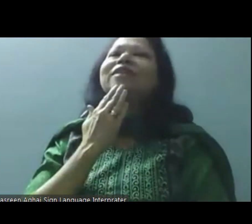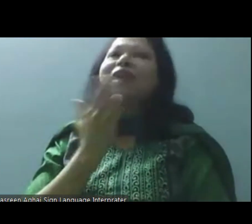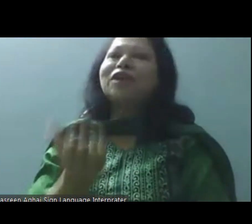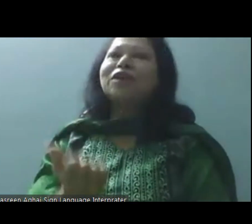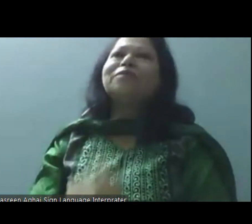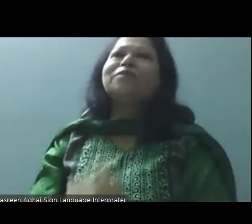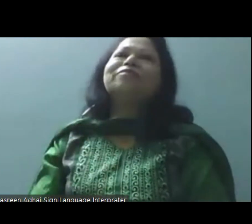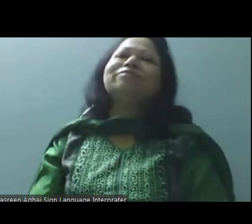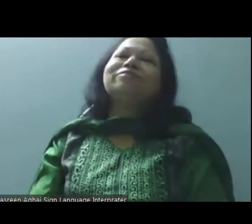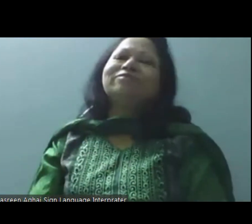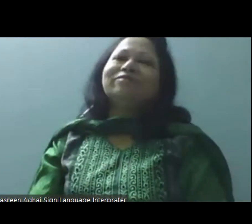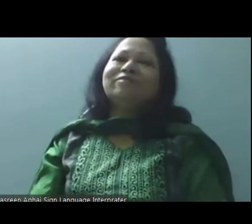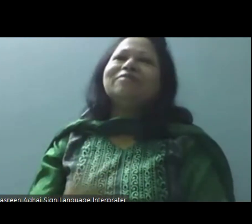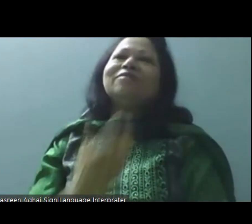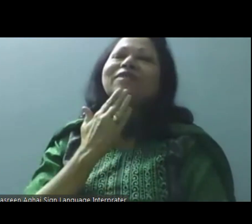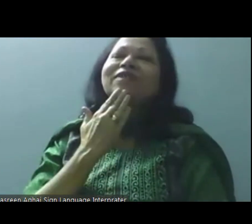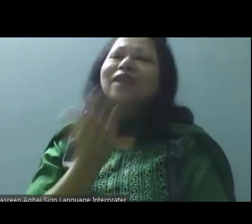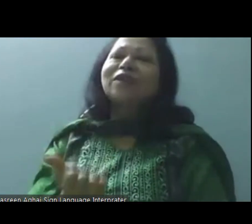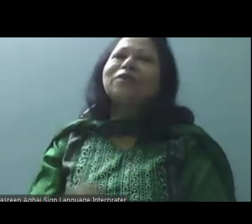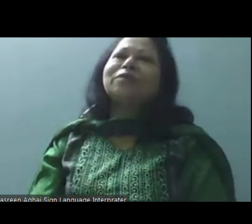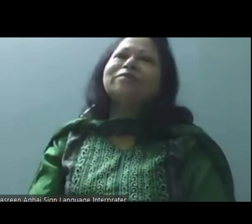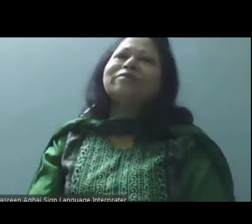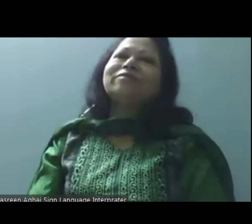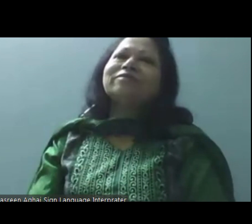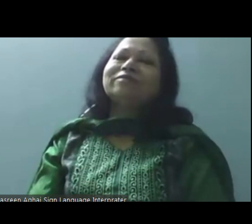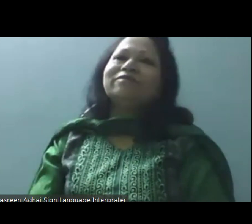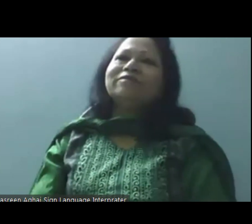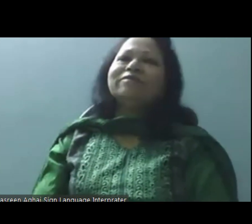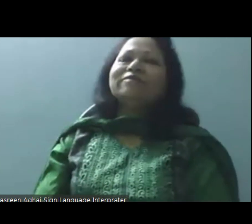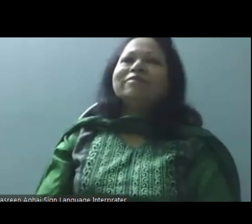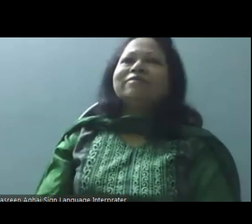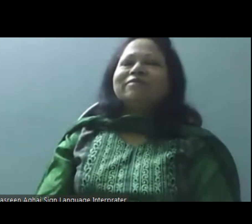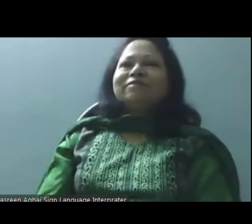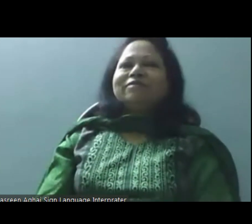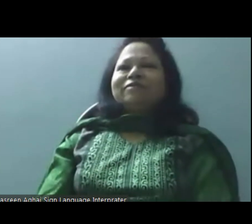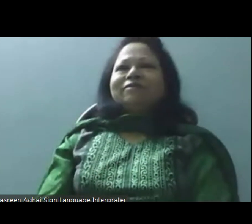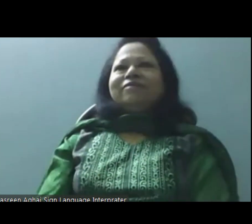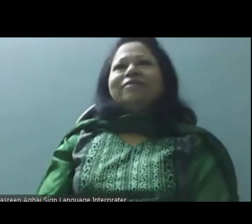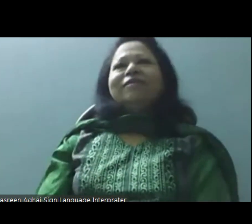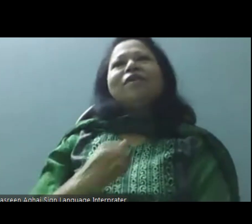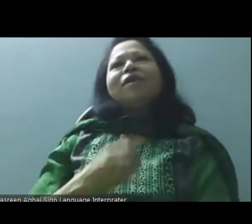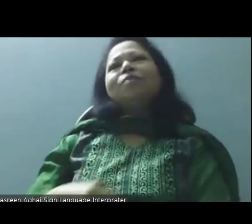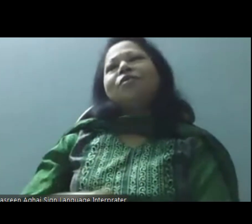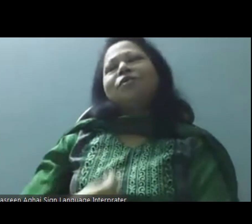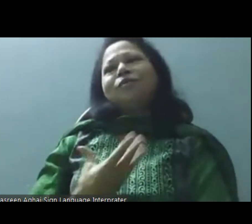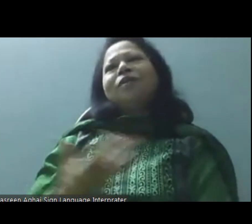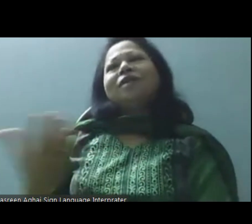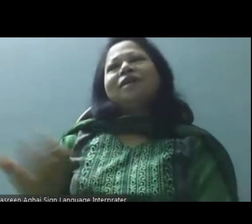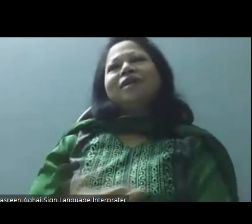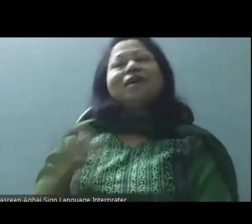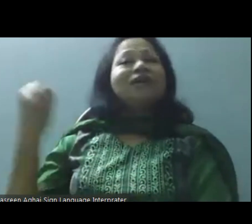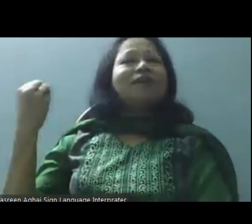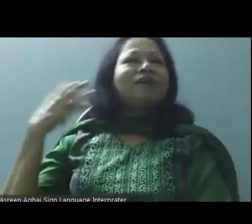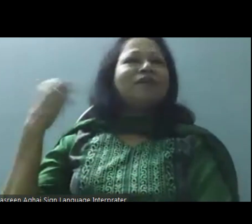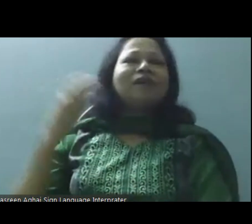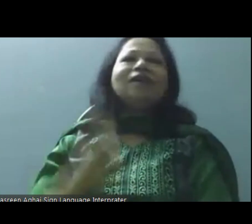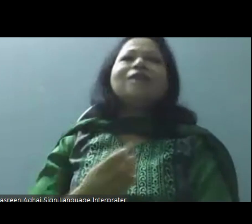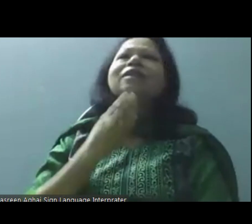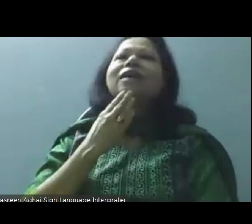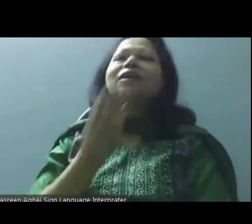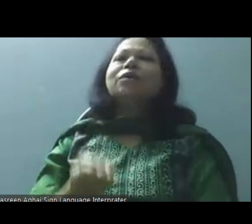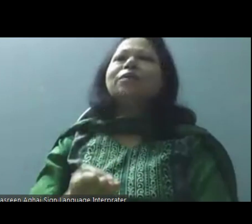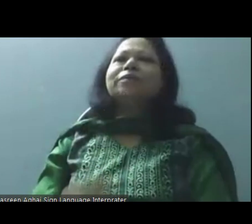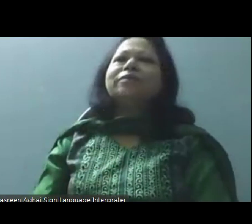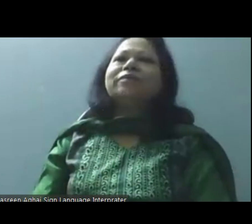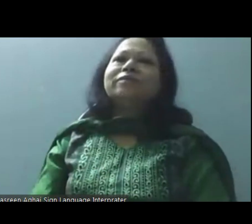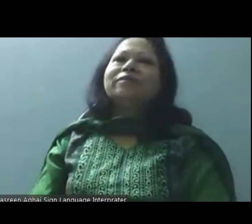Akbar. Thank you for very all much, the team. Lubna. Thank you very much. It's always a pleasure to listen to you. Thank you, Thank Lubna. you. Thank